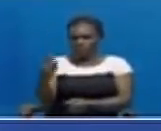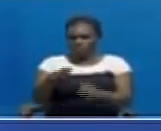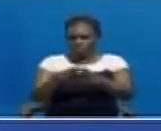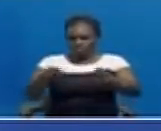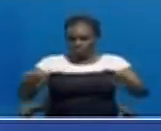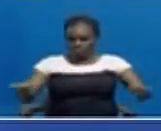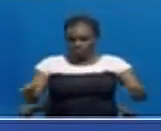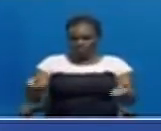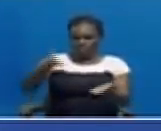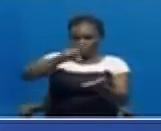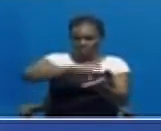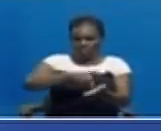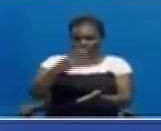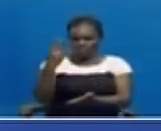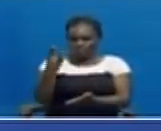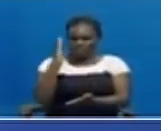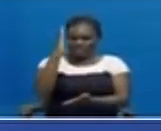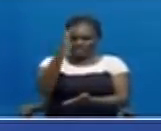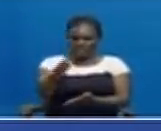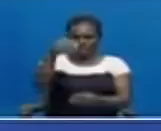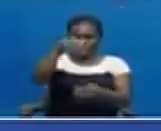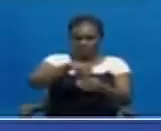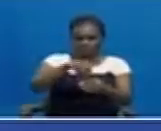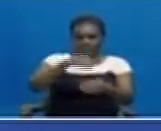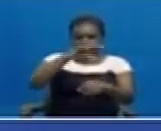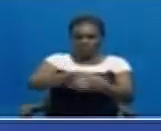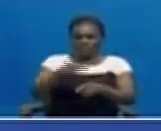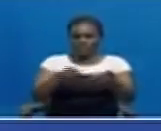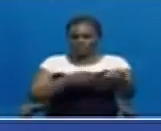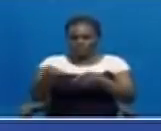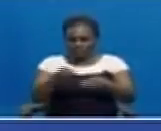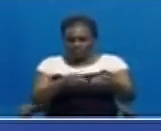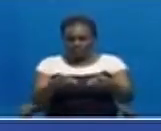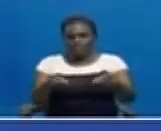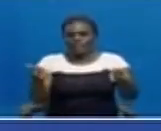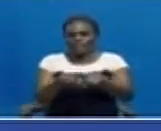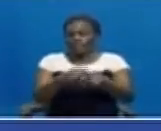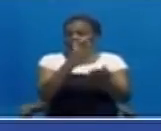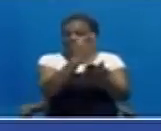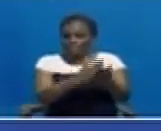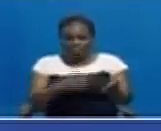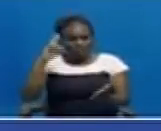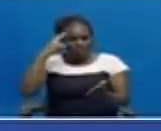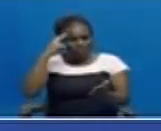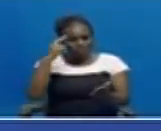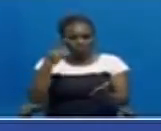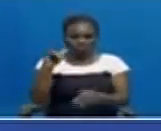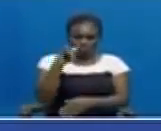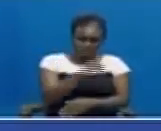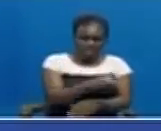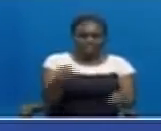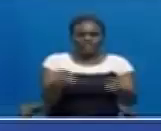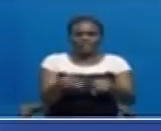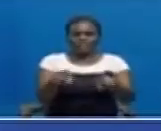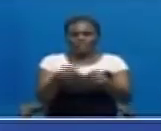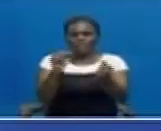exchange rate, increased foreign direct investment, and recovery of the tourism and agricultural sectors are some of the reasons for the decision to retain the central bank